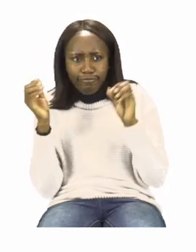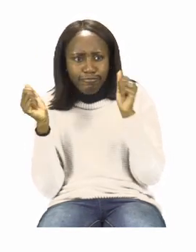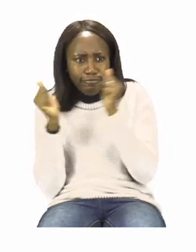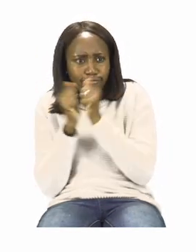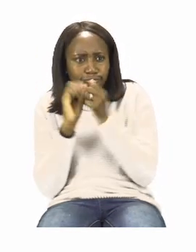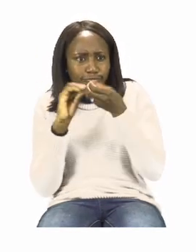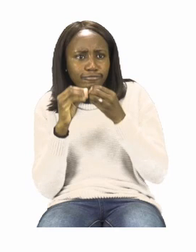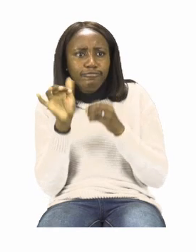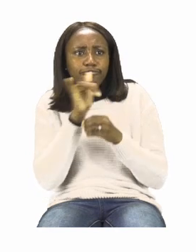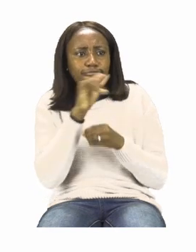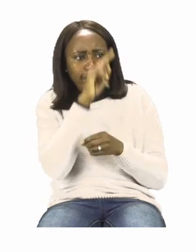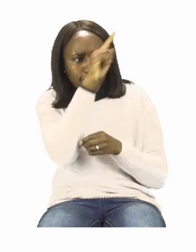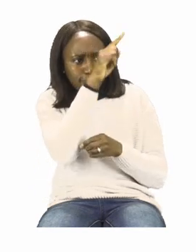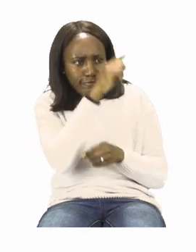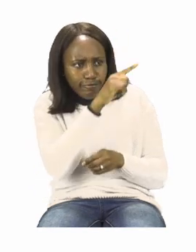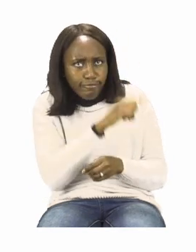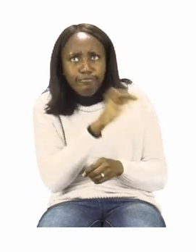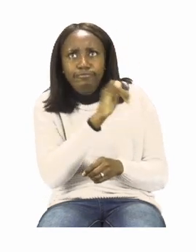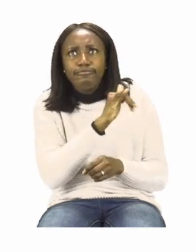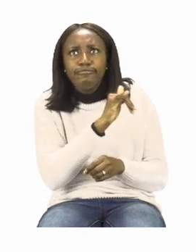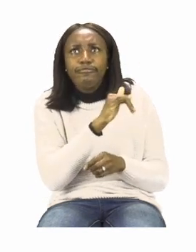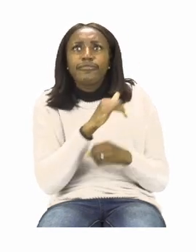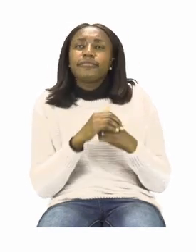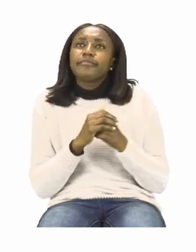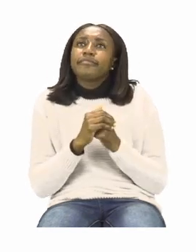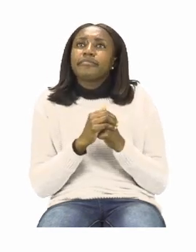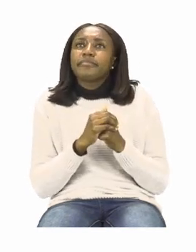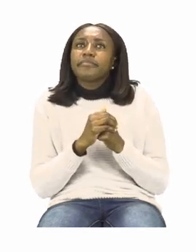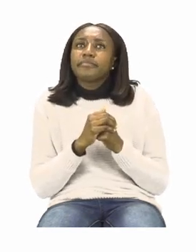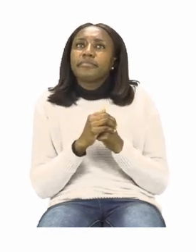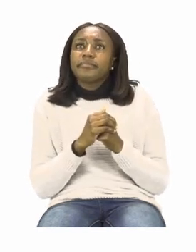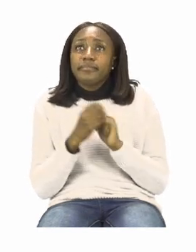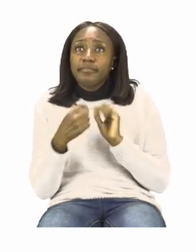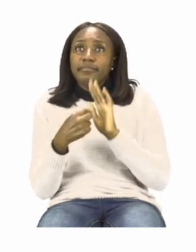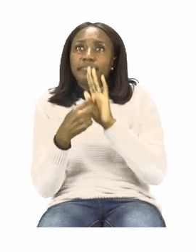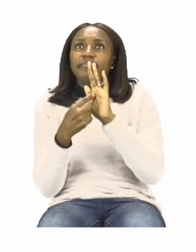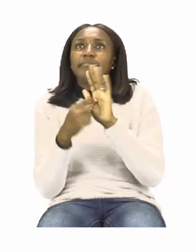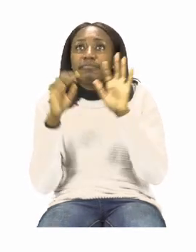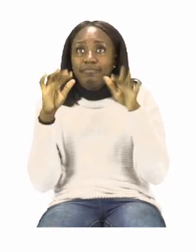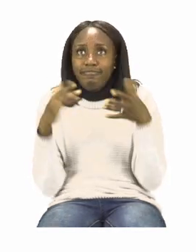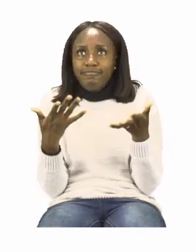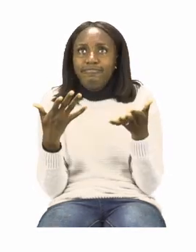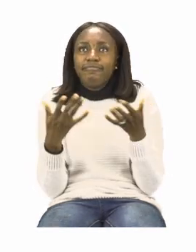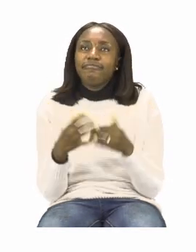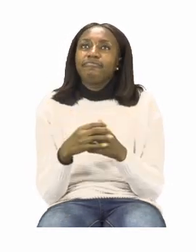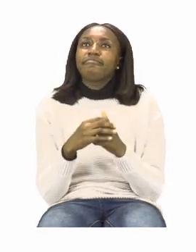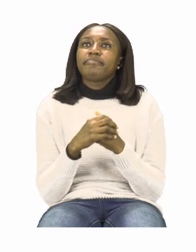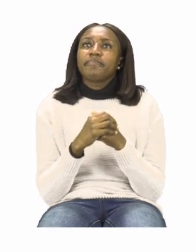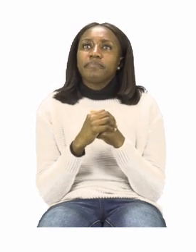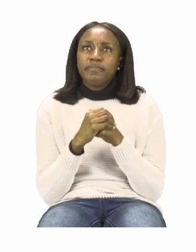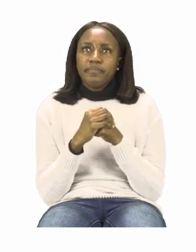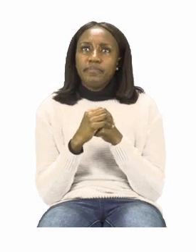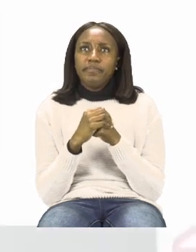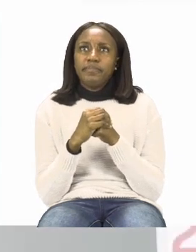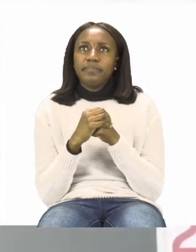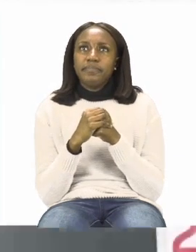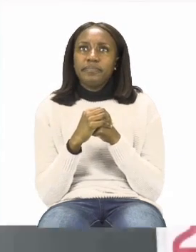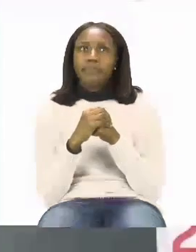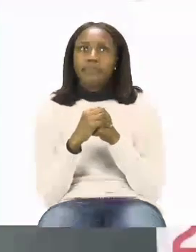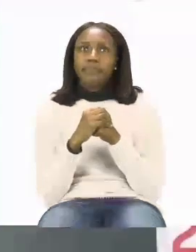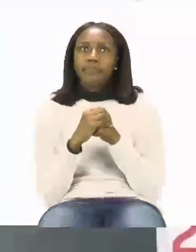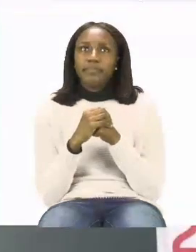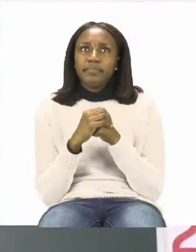the numbers. Now I'm going to show you on the board how you have to count